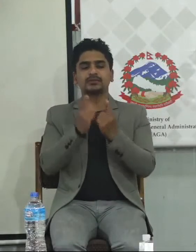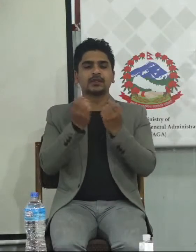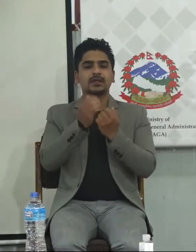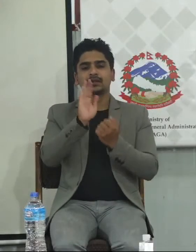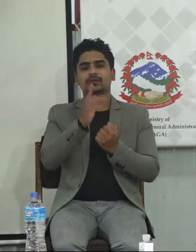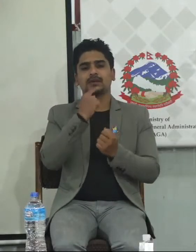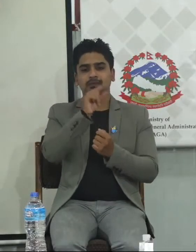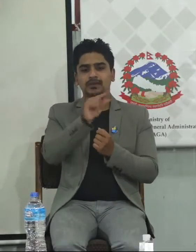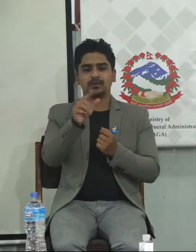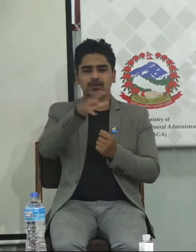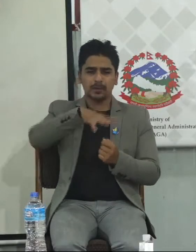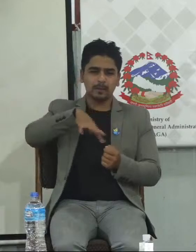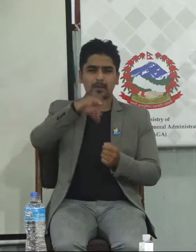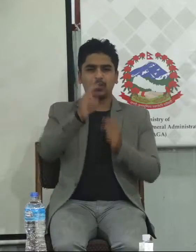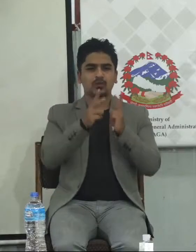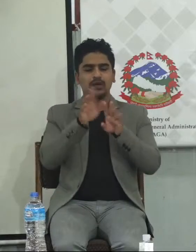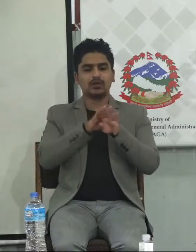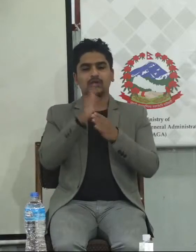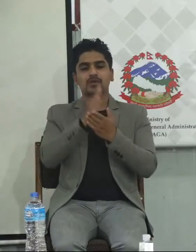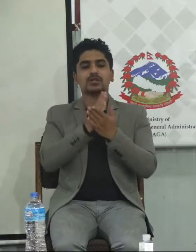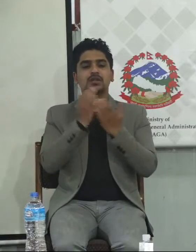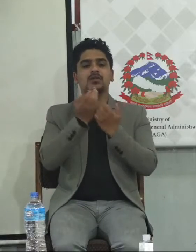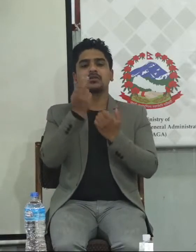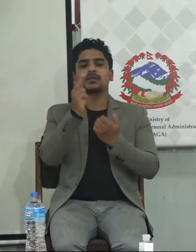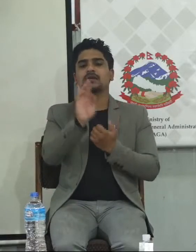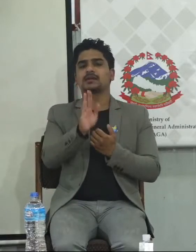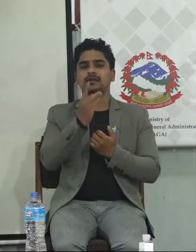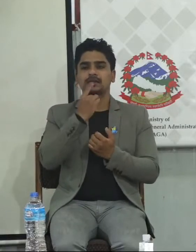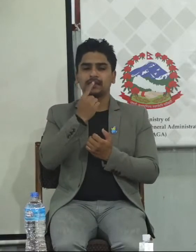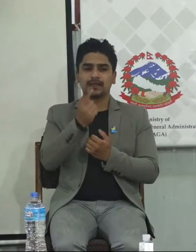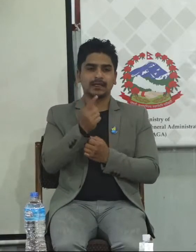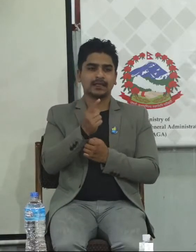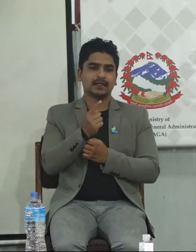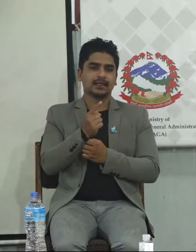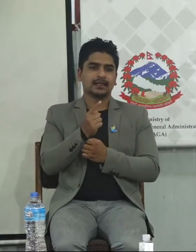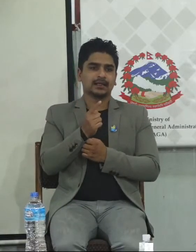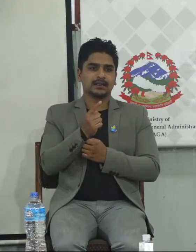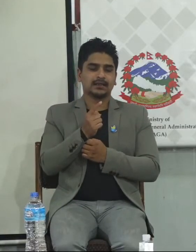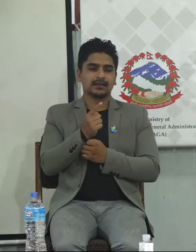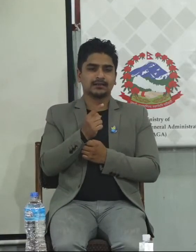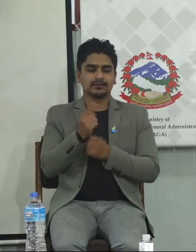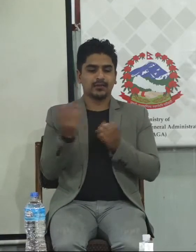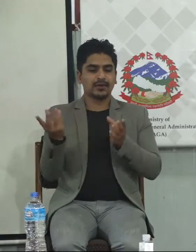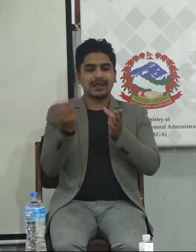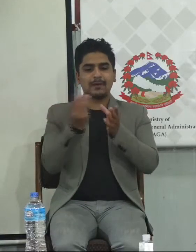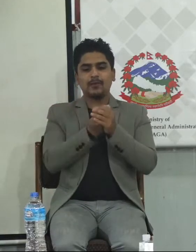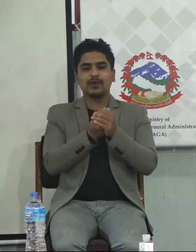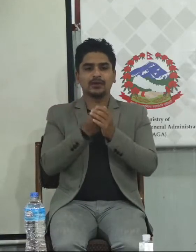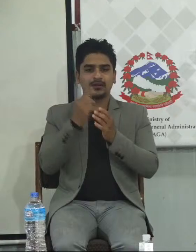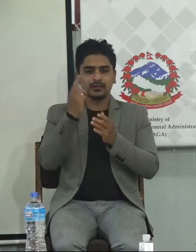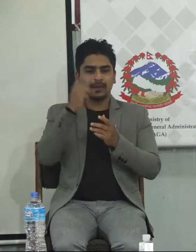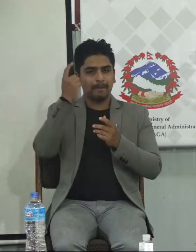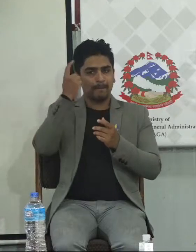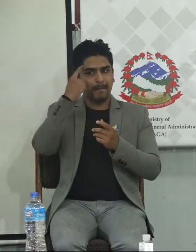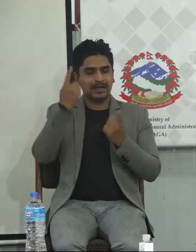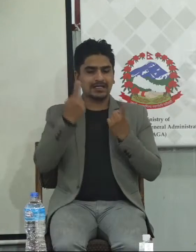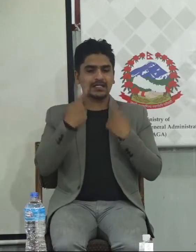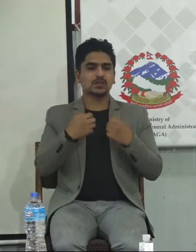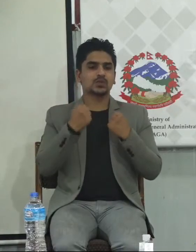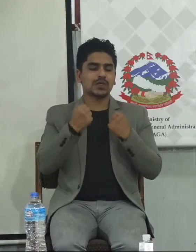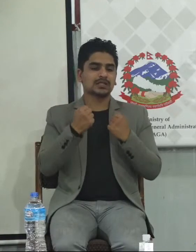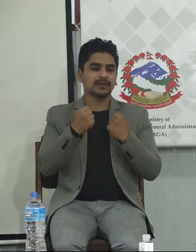the collective uh, components is itself the mental health.